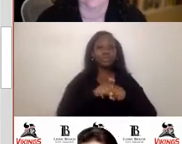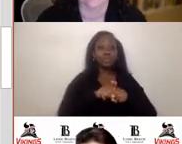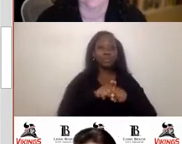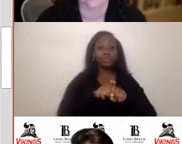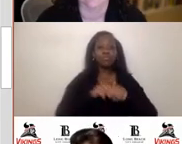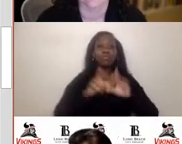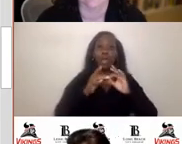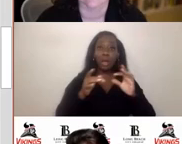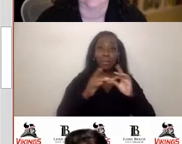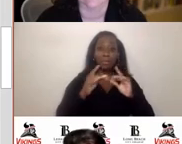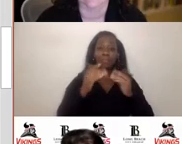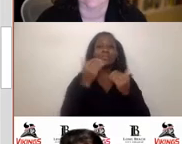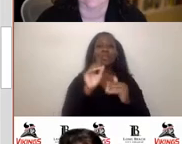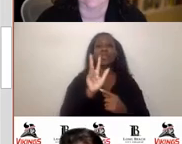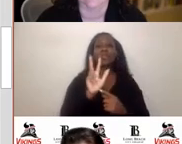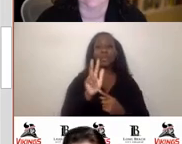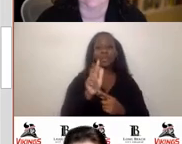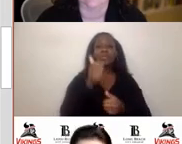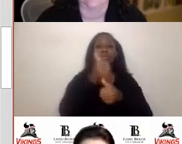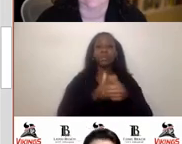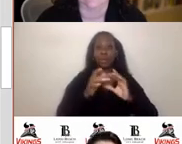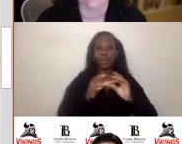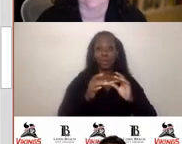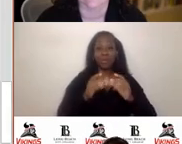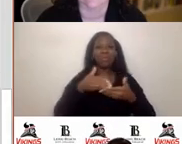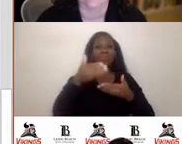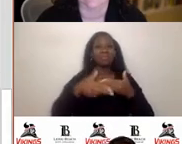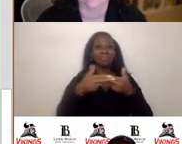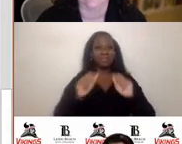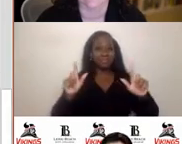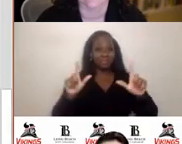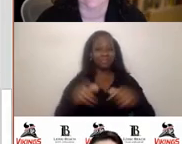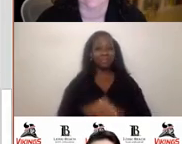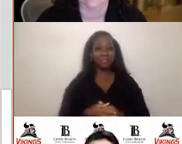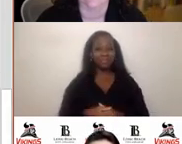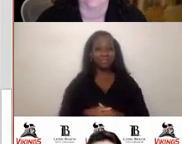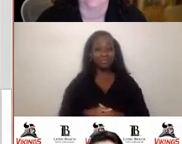comment limited to 3 minutes per comment. Next slide, please.